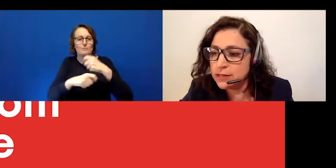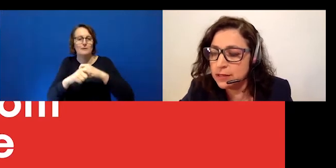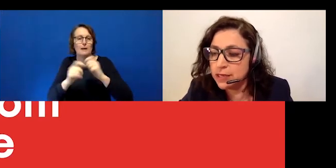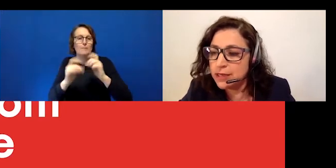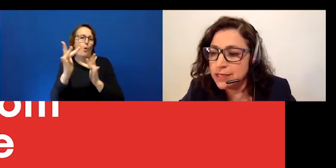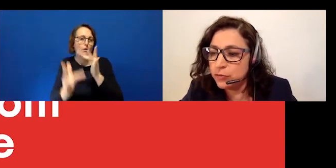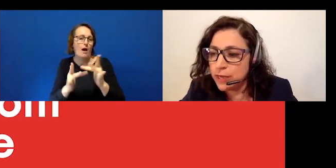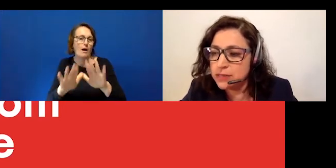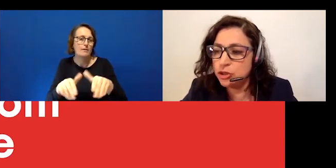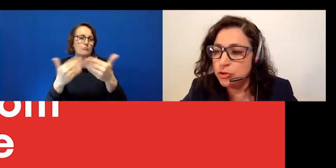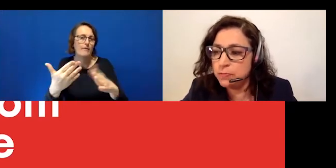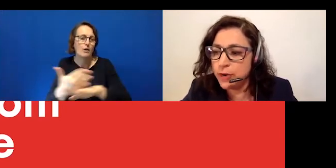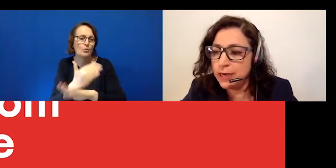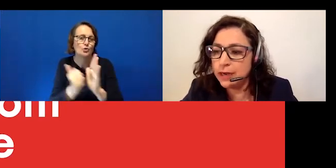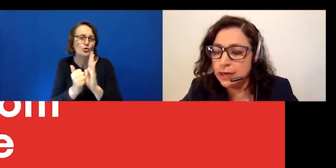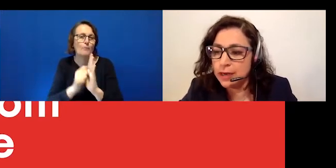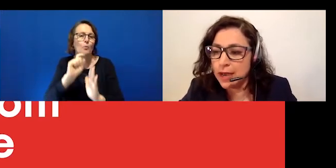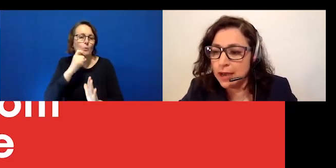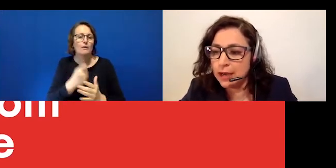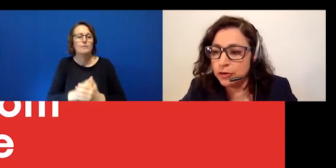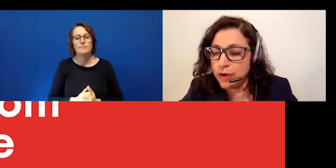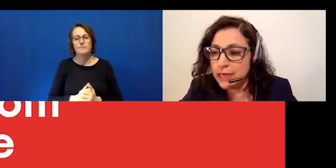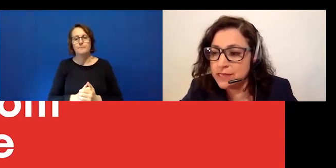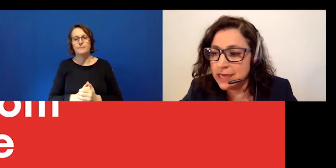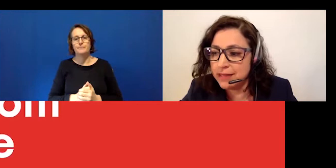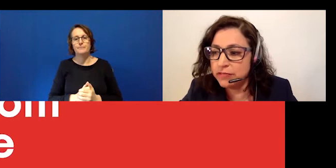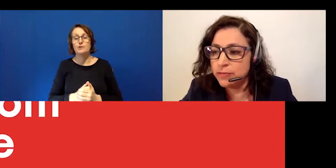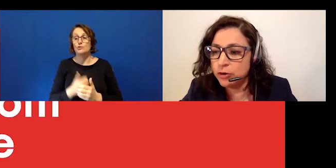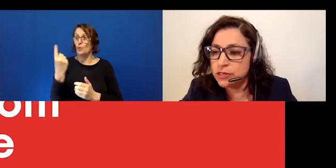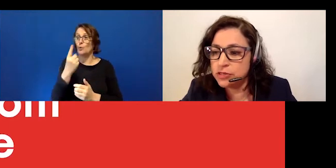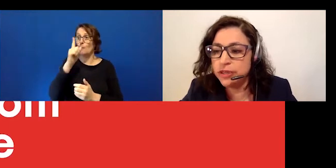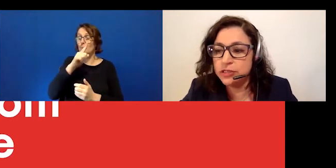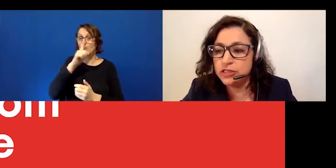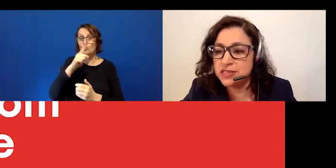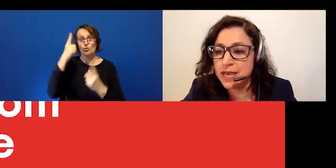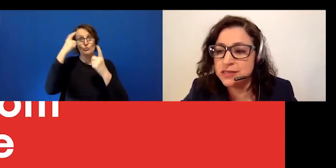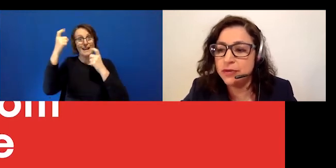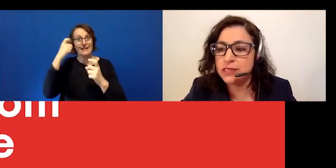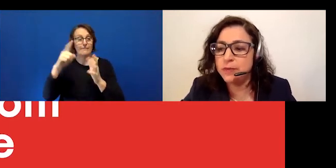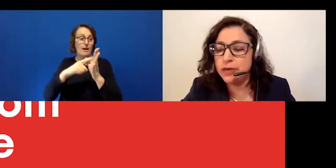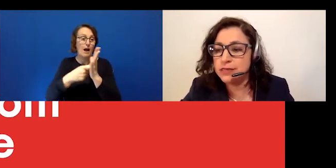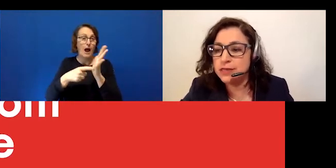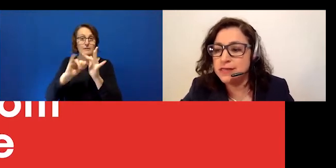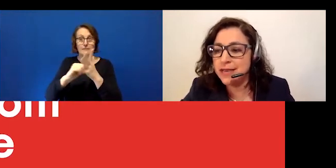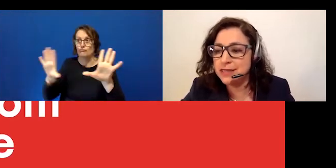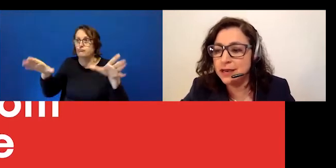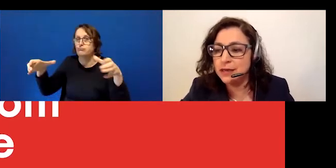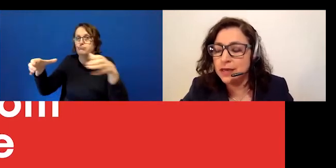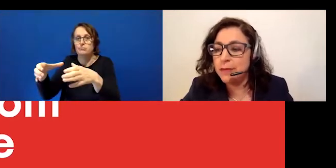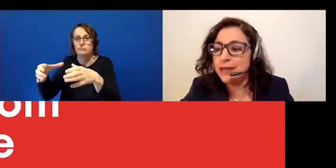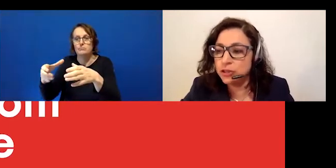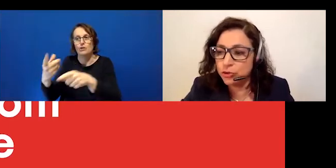And the idea is to bring creatives together from across Australia to discuss their experiences in the